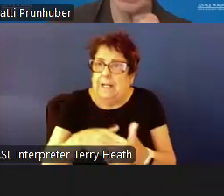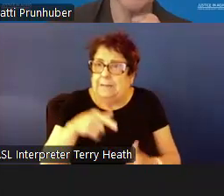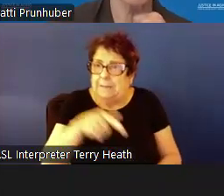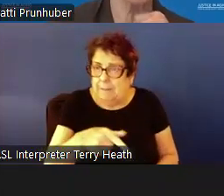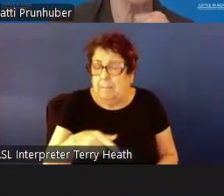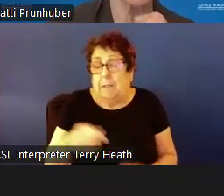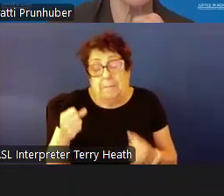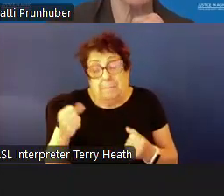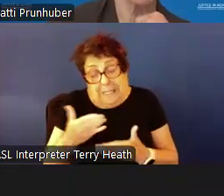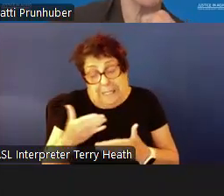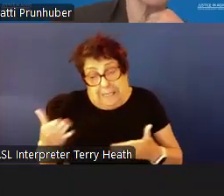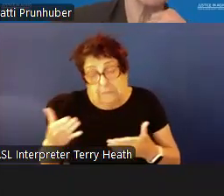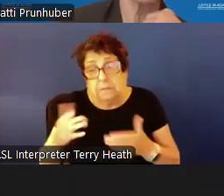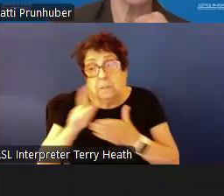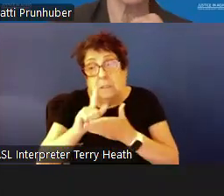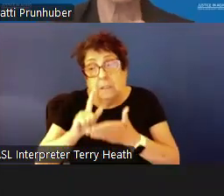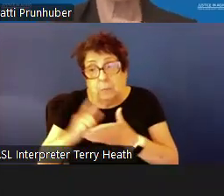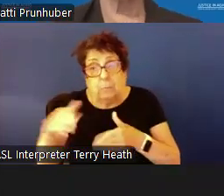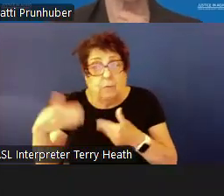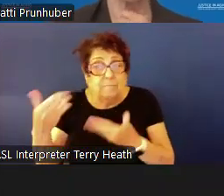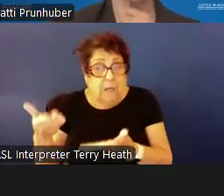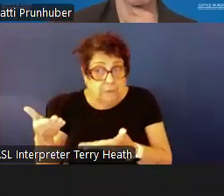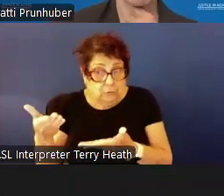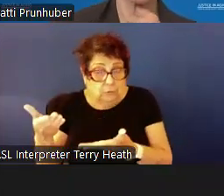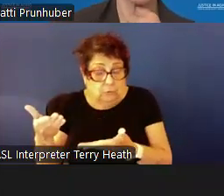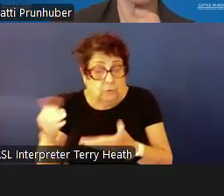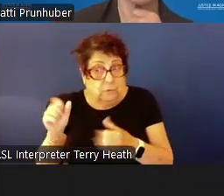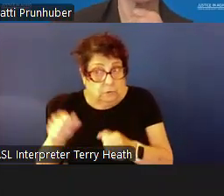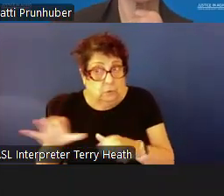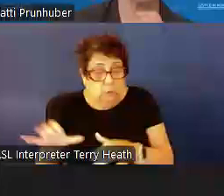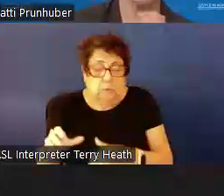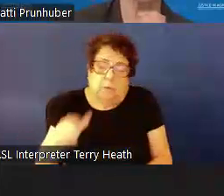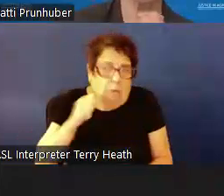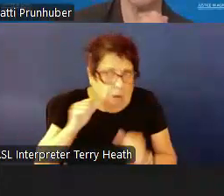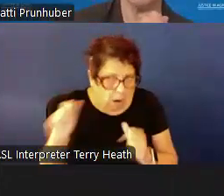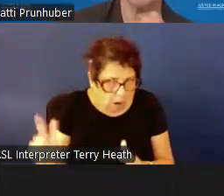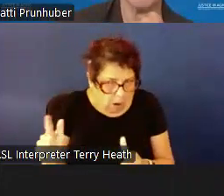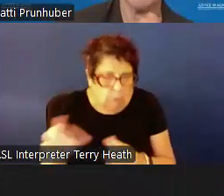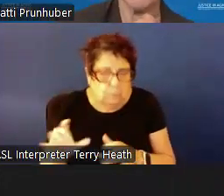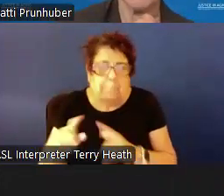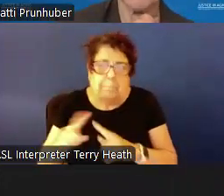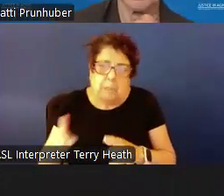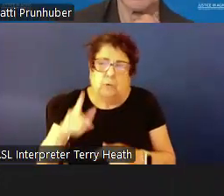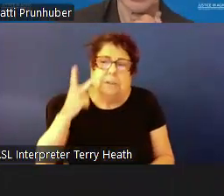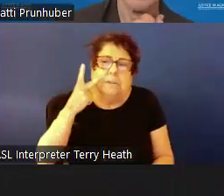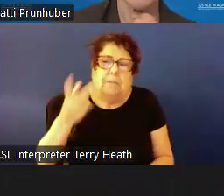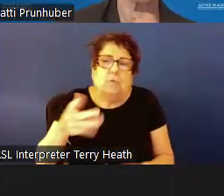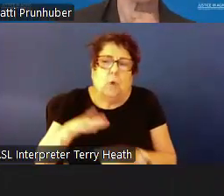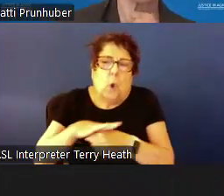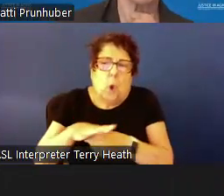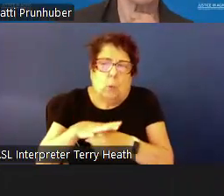can do, not all do, but you can find out if your local programs do, to try to prevent mortgage